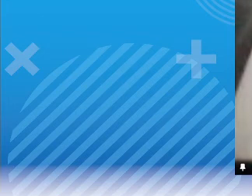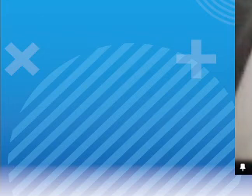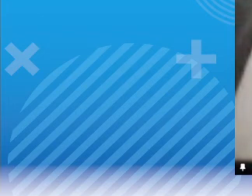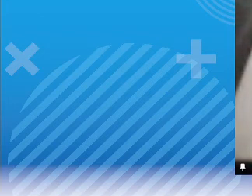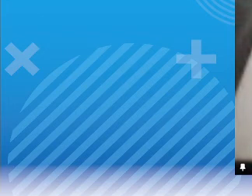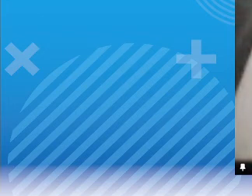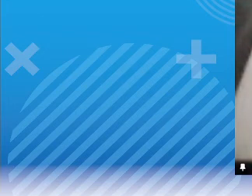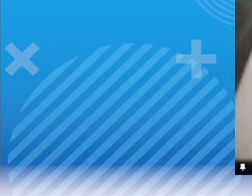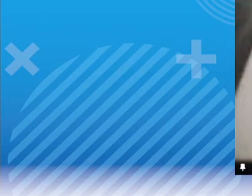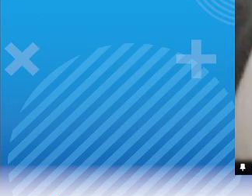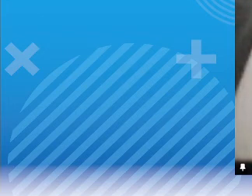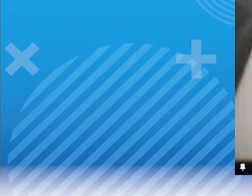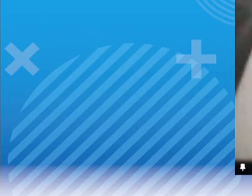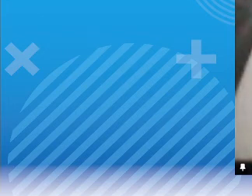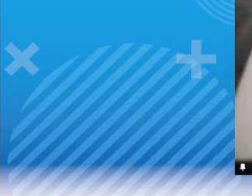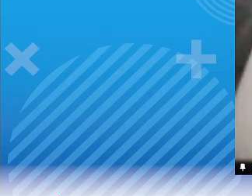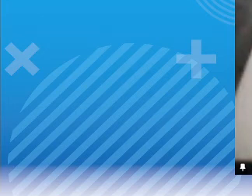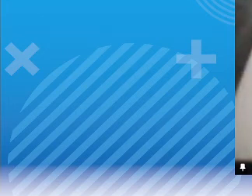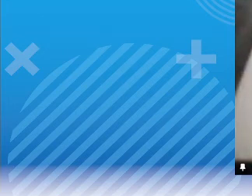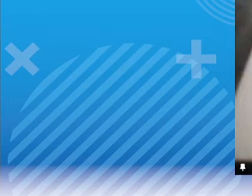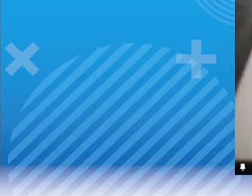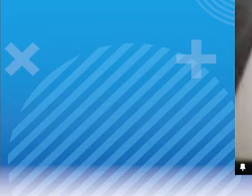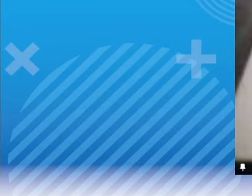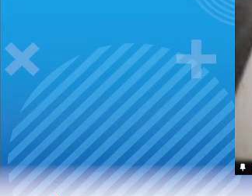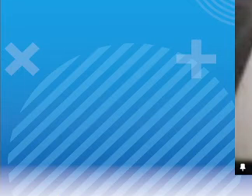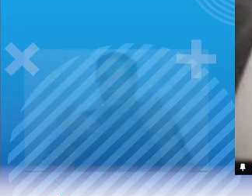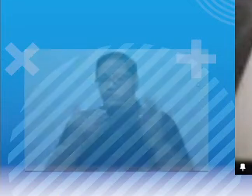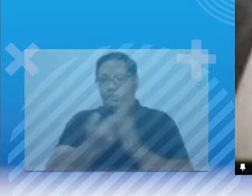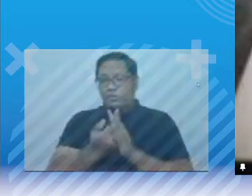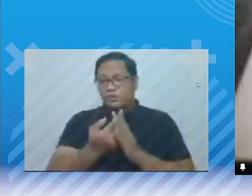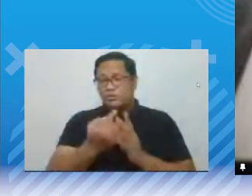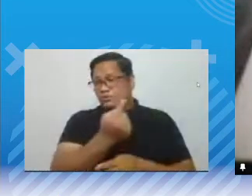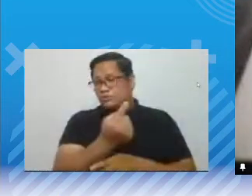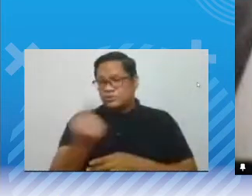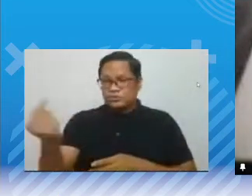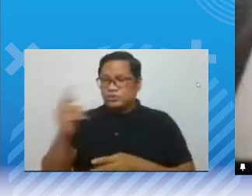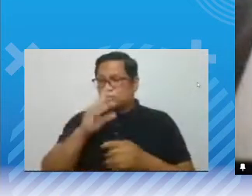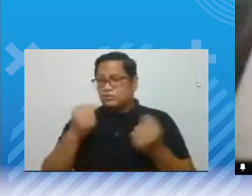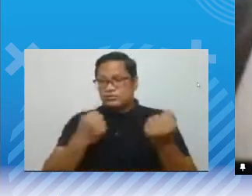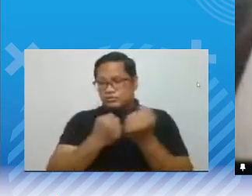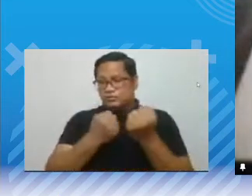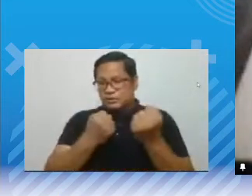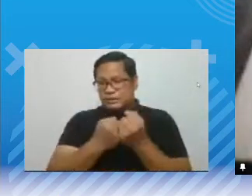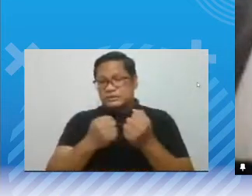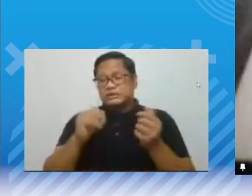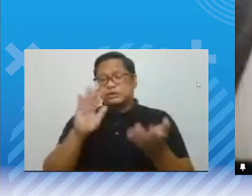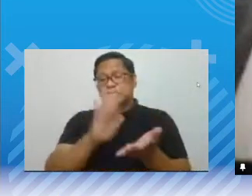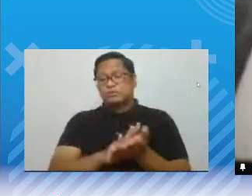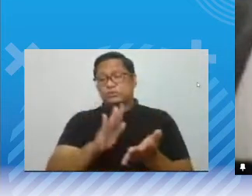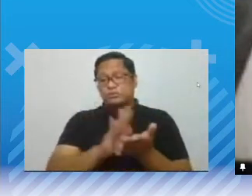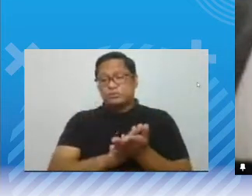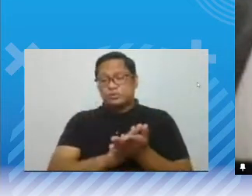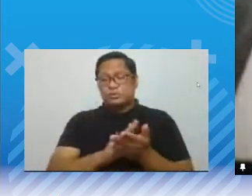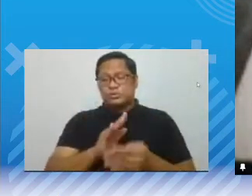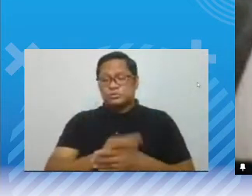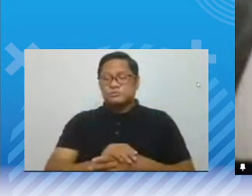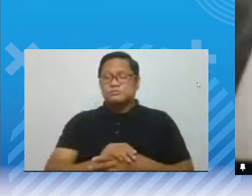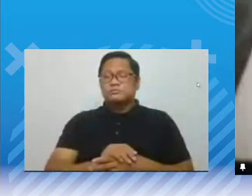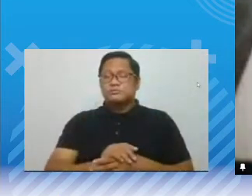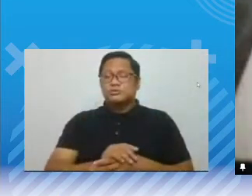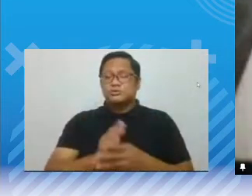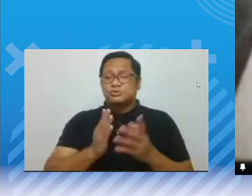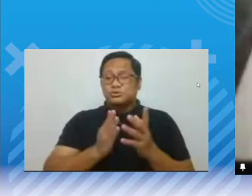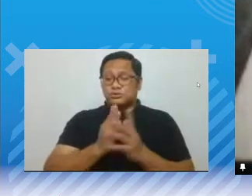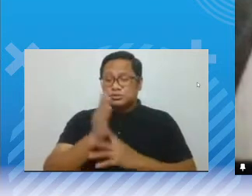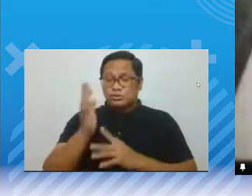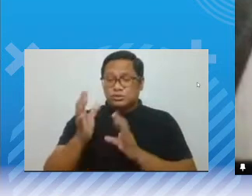like to take this opportunity to thank everybody who has been very supportive to their schools by means of